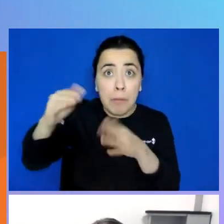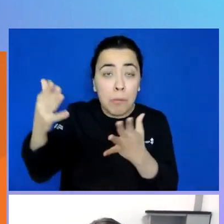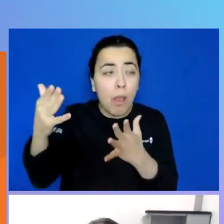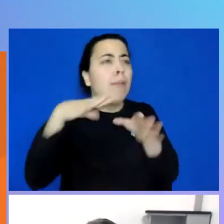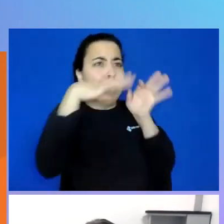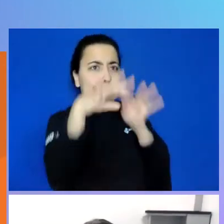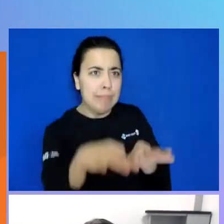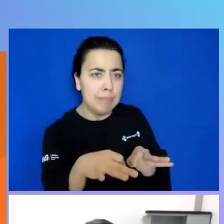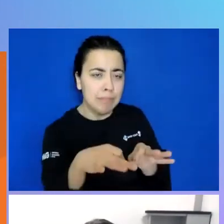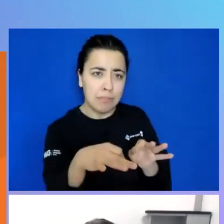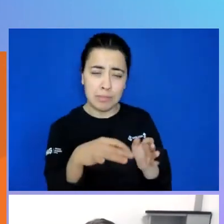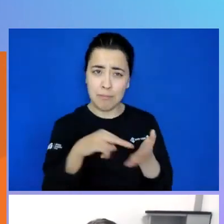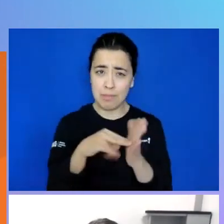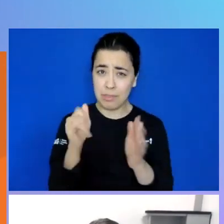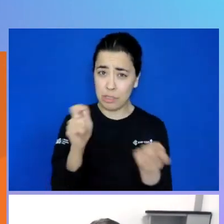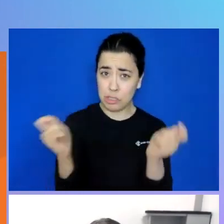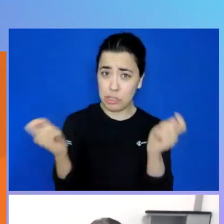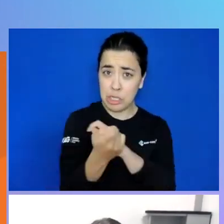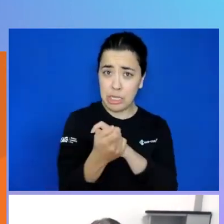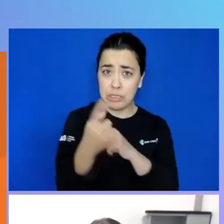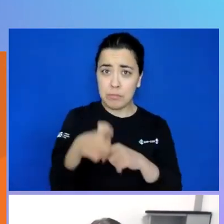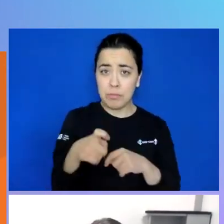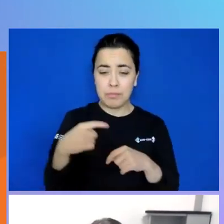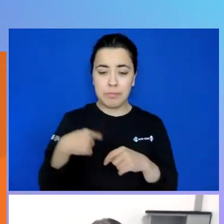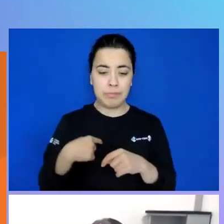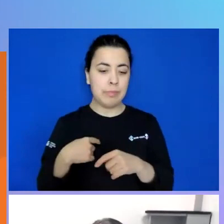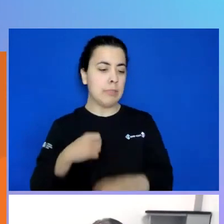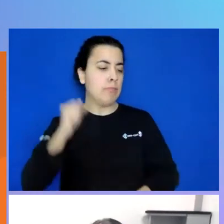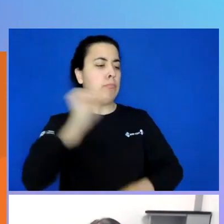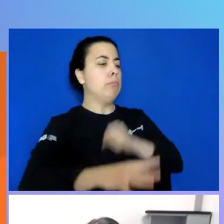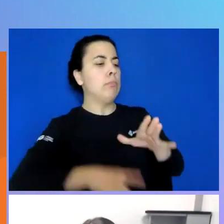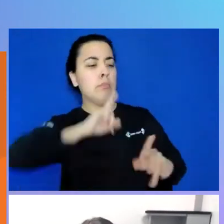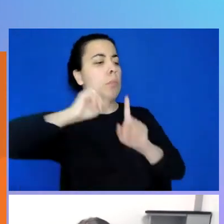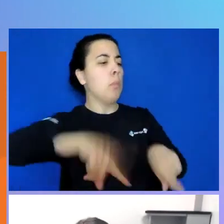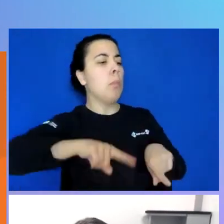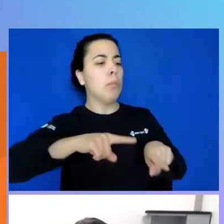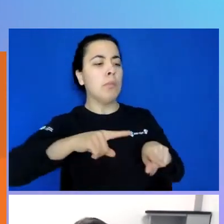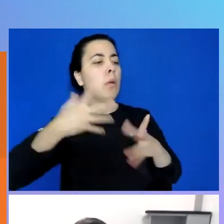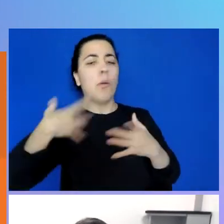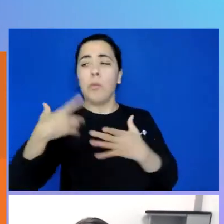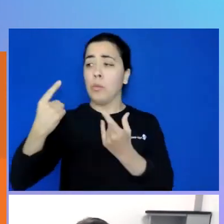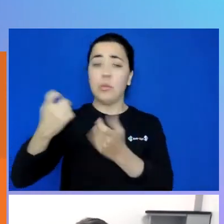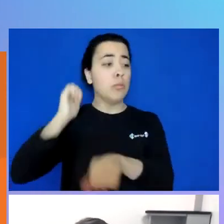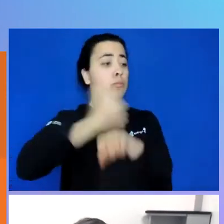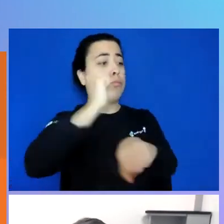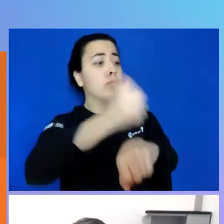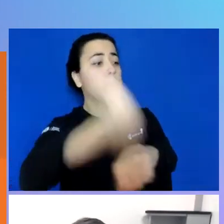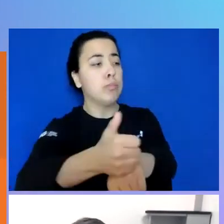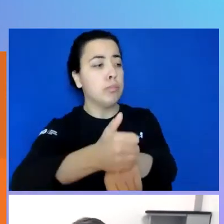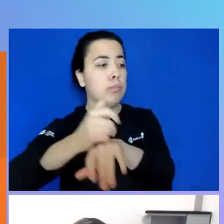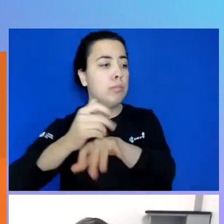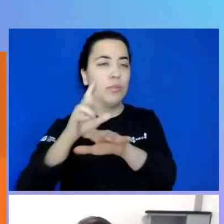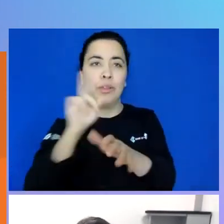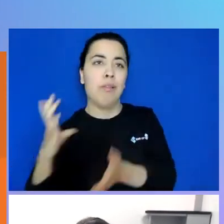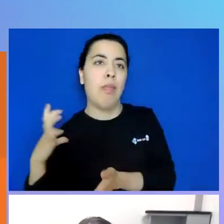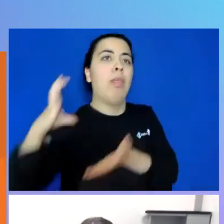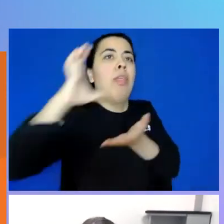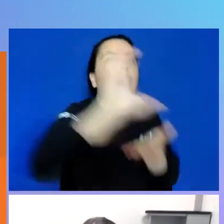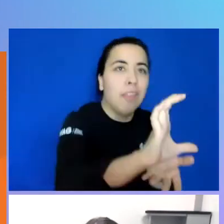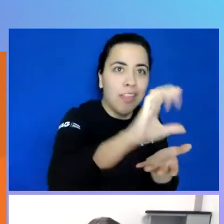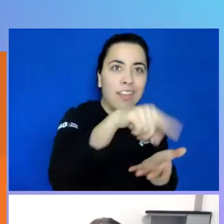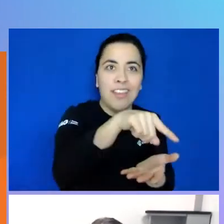don't think that change needs to be just us imposing what we want to have happen onto